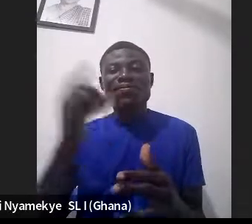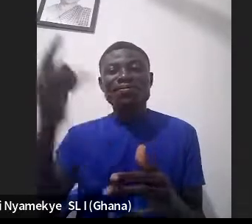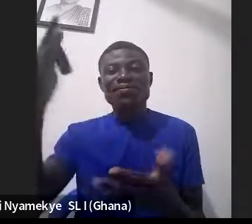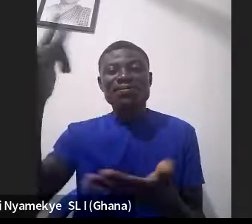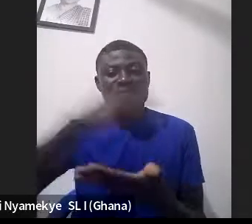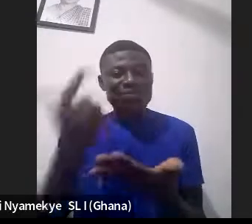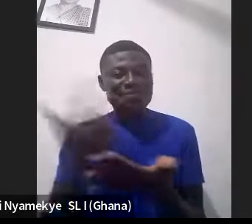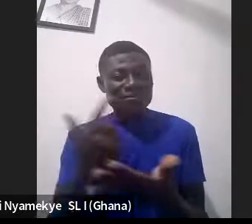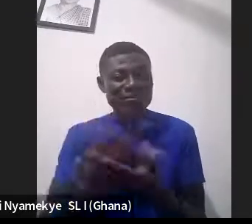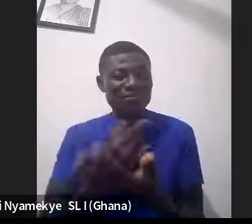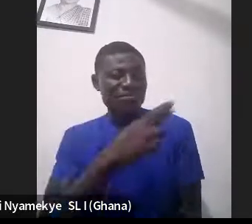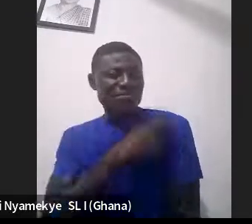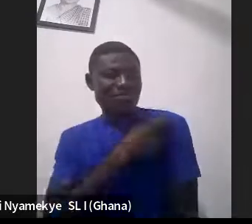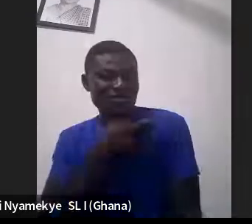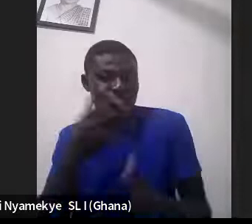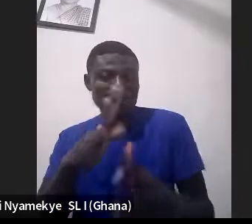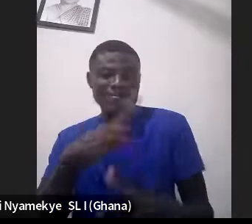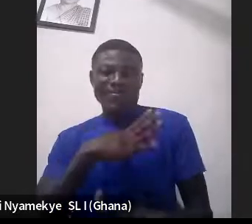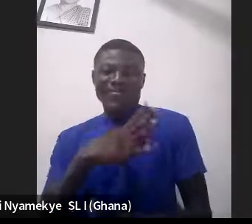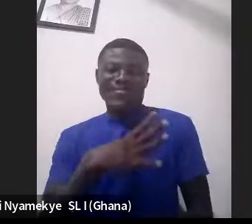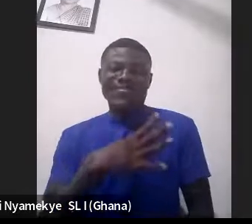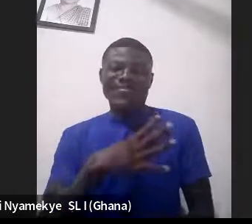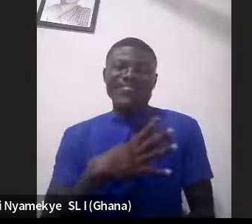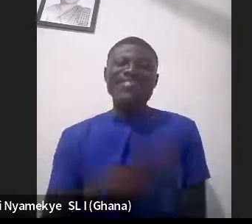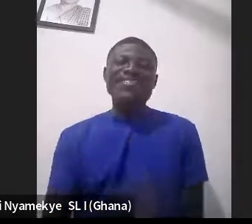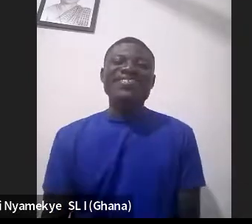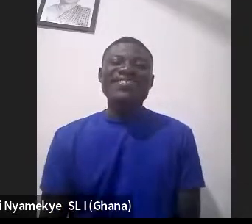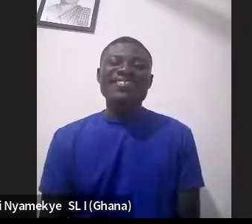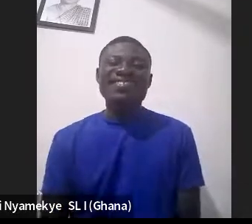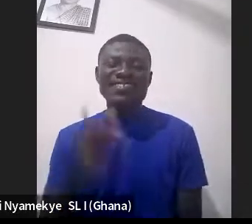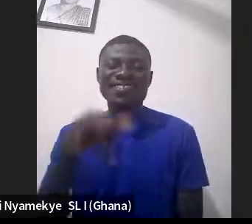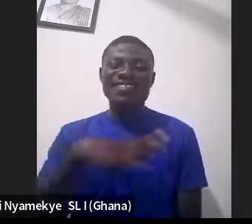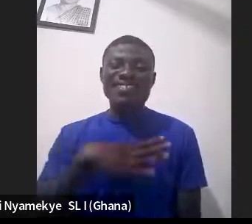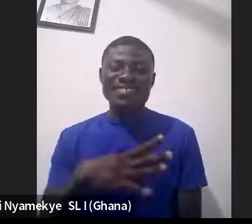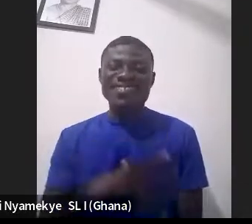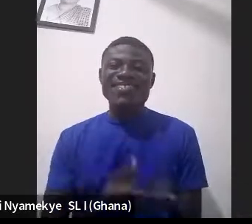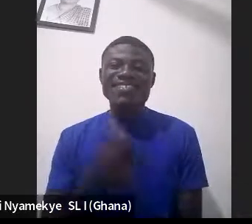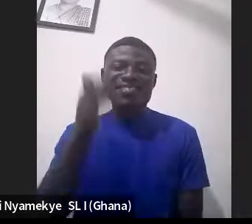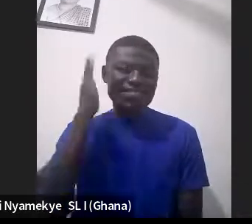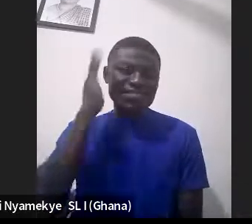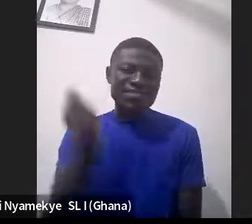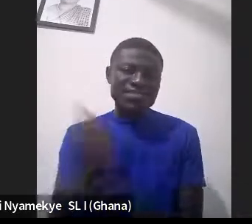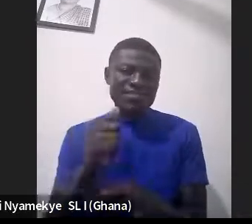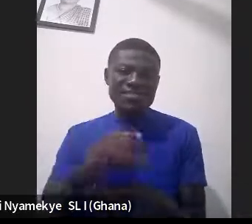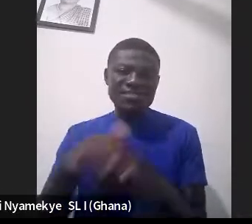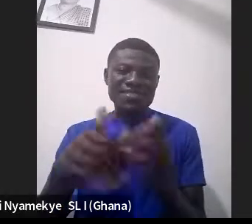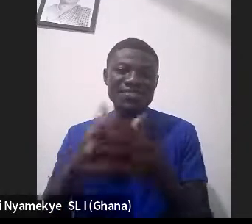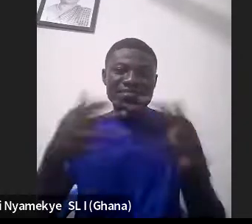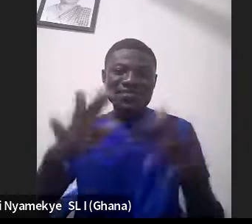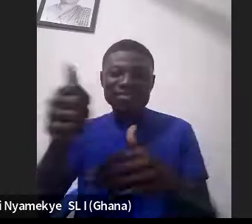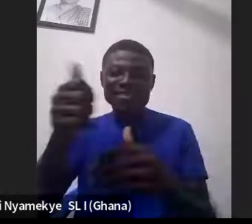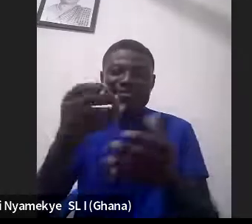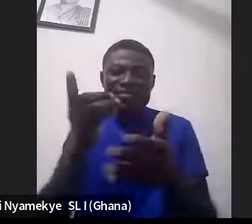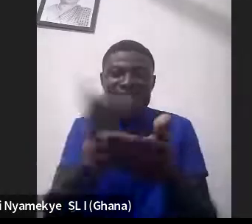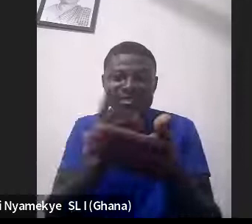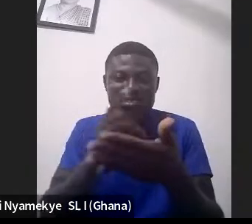Rosa. It's fine. She will decide at the end of the day.